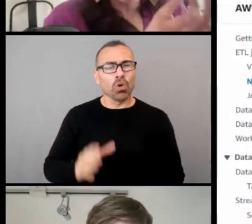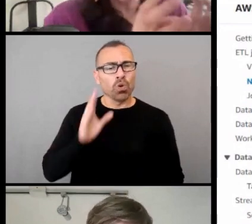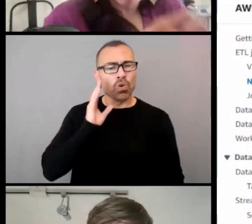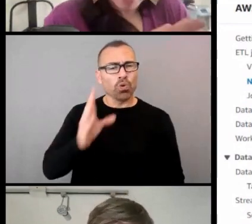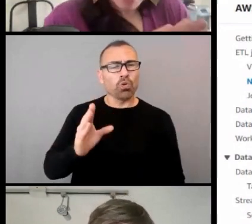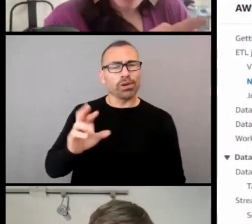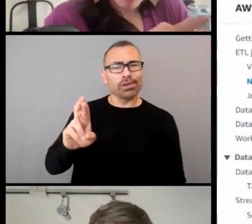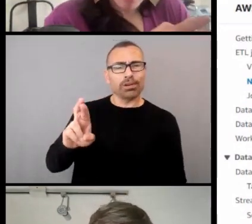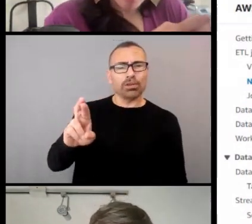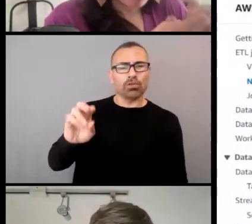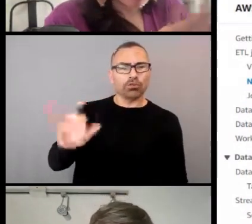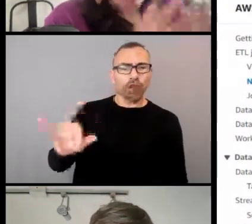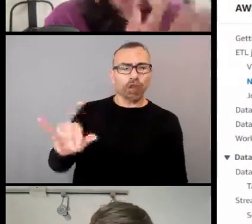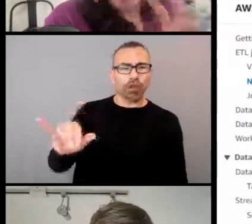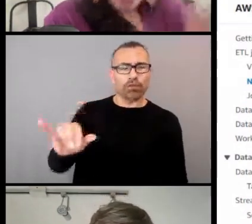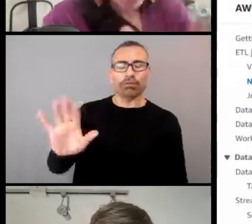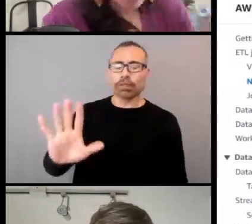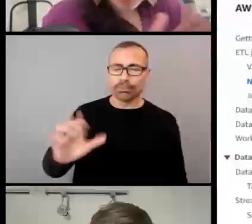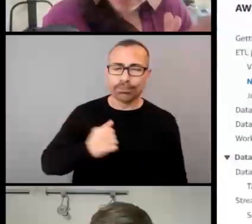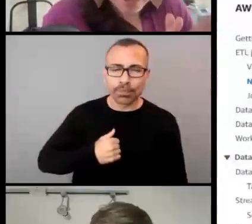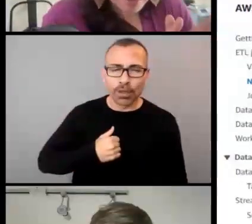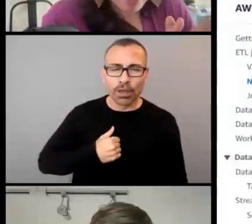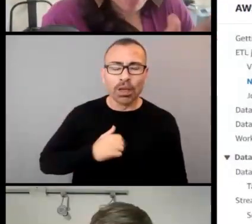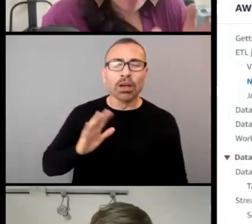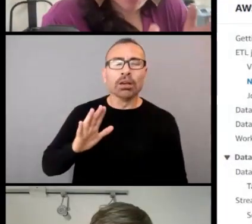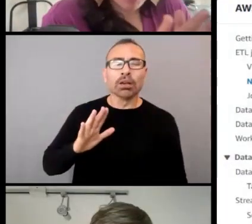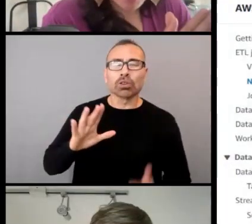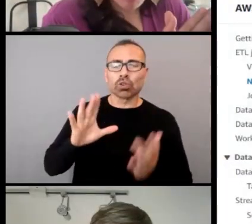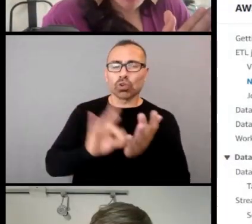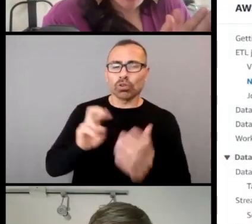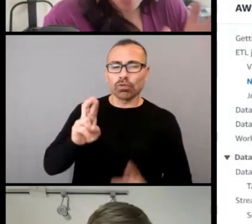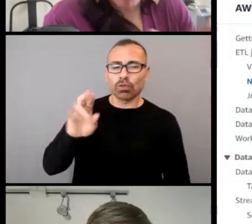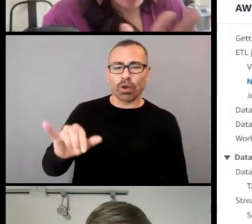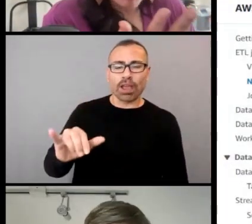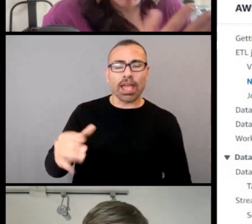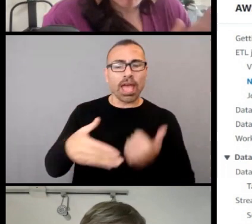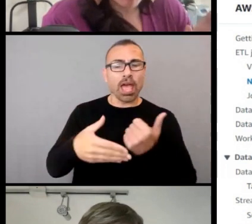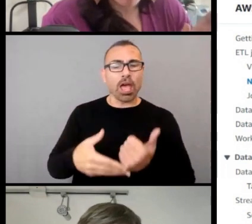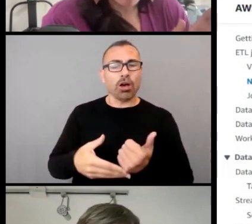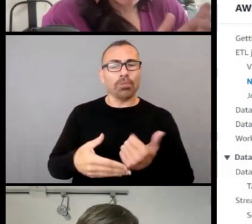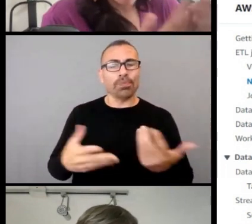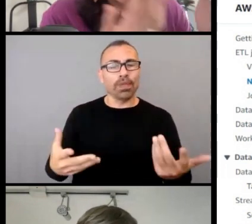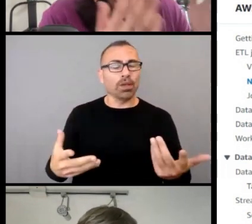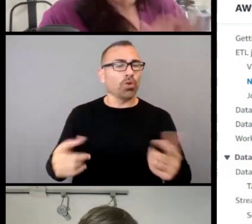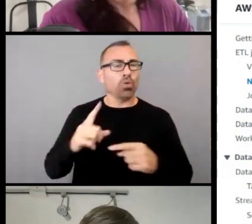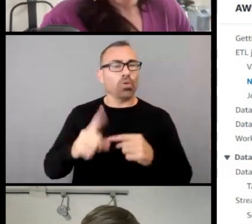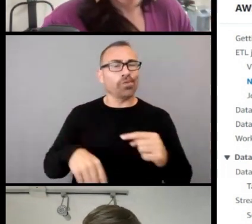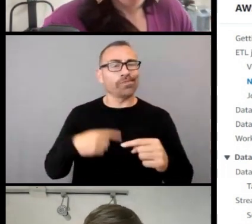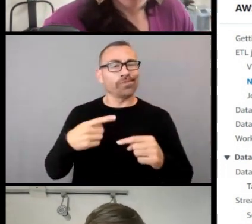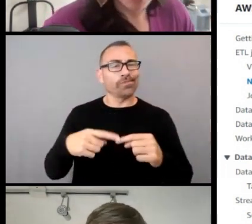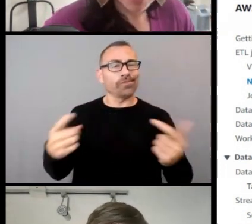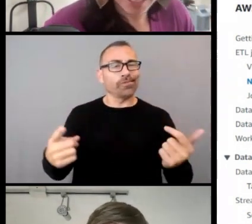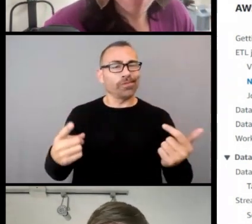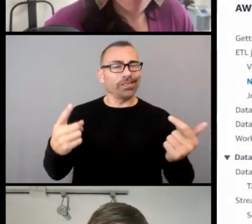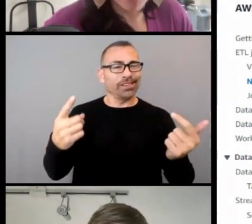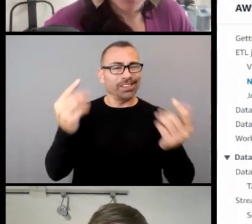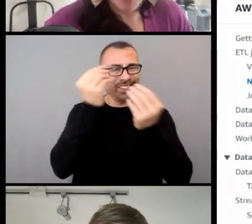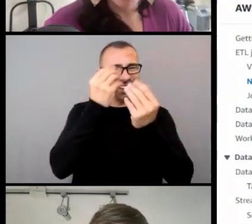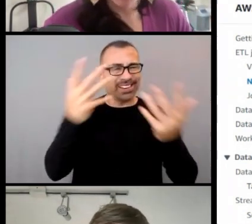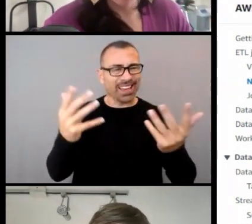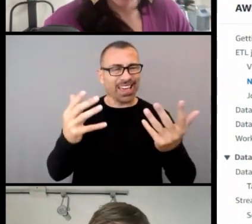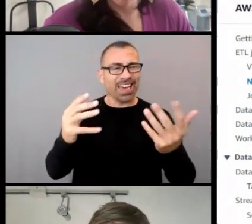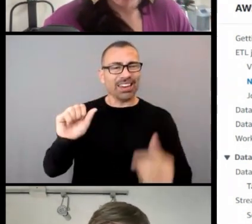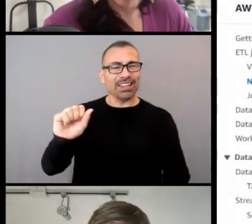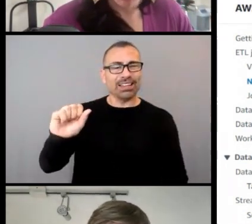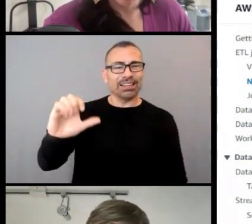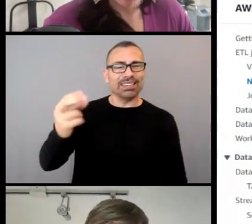Glue for Ray help in this scenario where this customer is saying, hey, what do you do when their data, the schema of your data